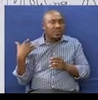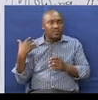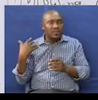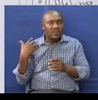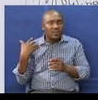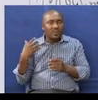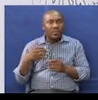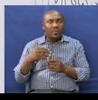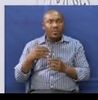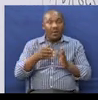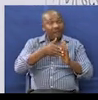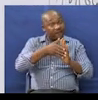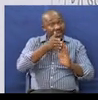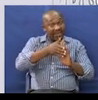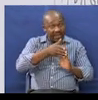first